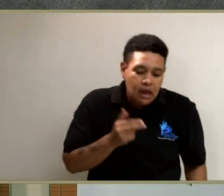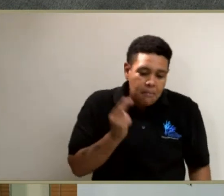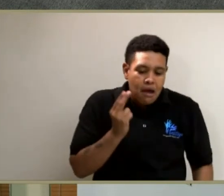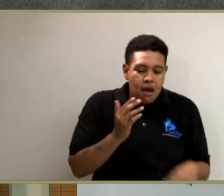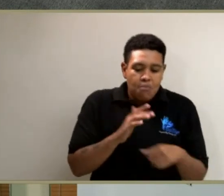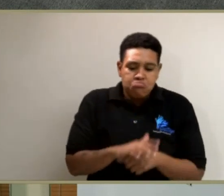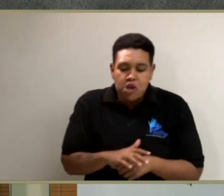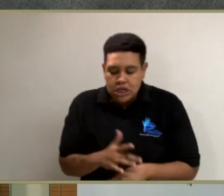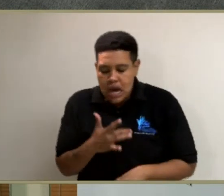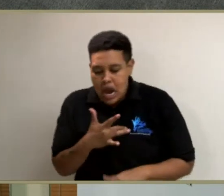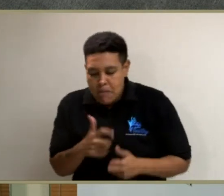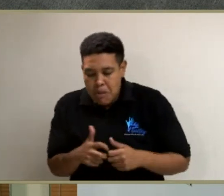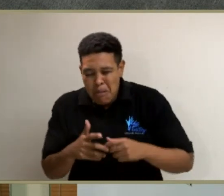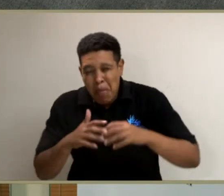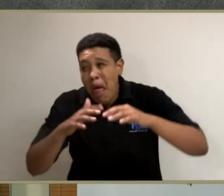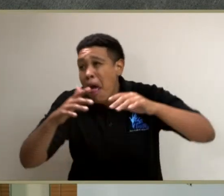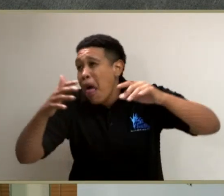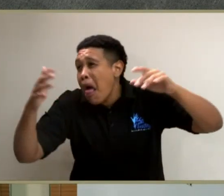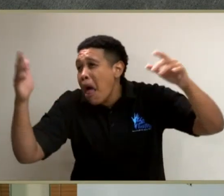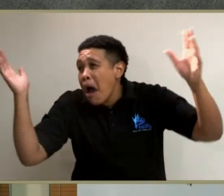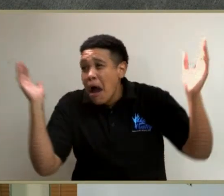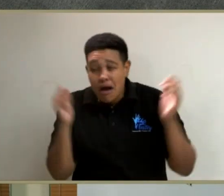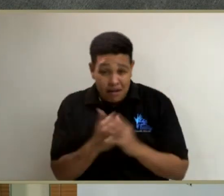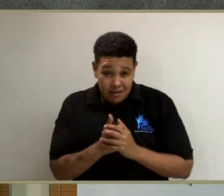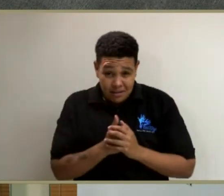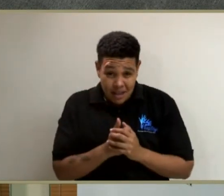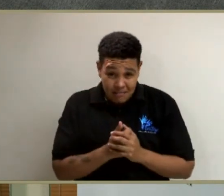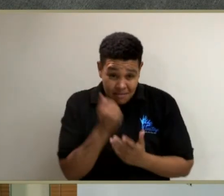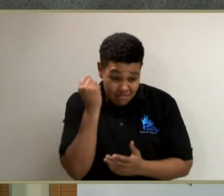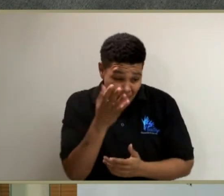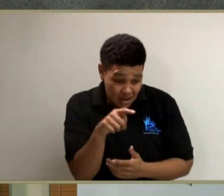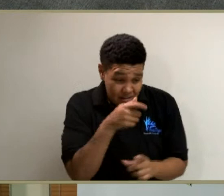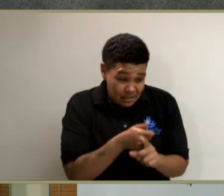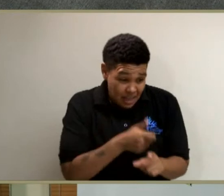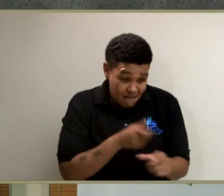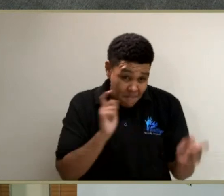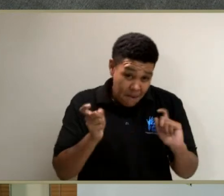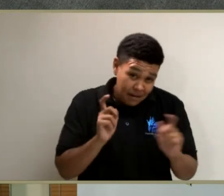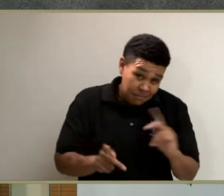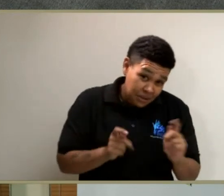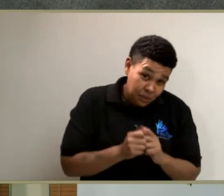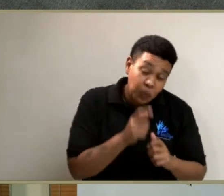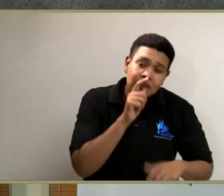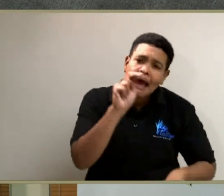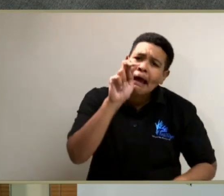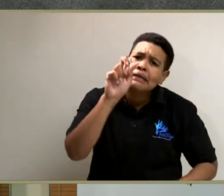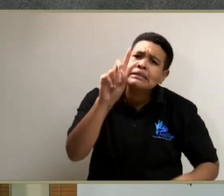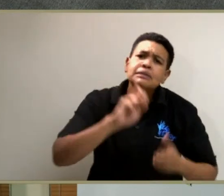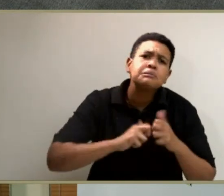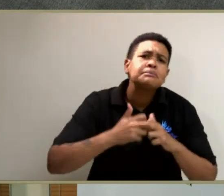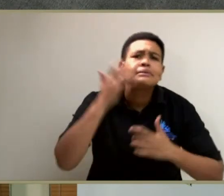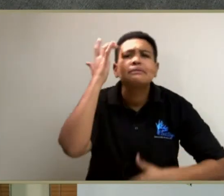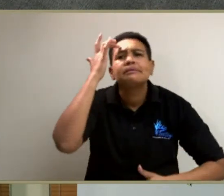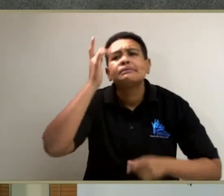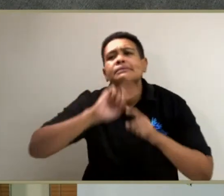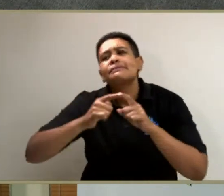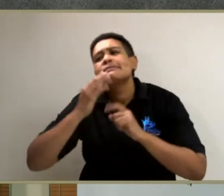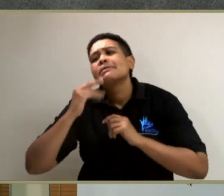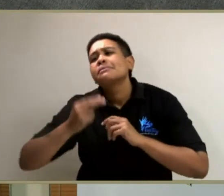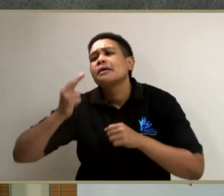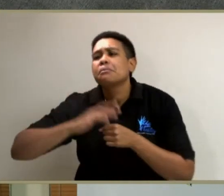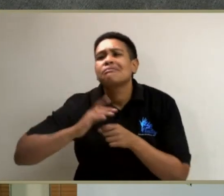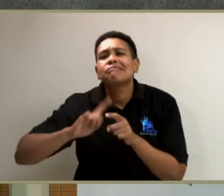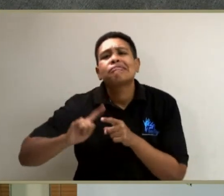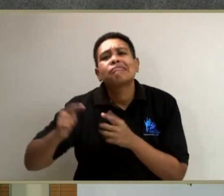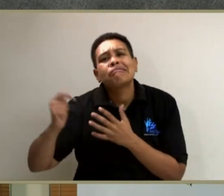to the management of persons with their non-communicable diseases, how important it is that they get